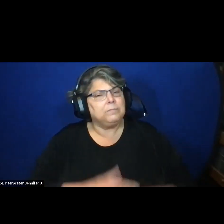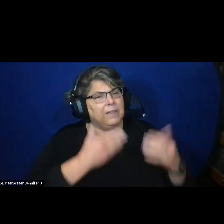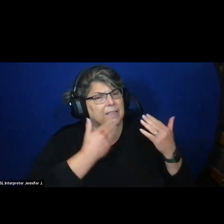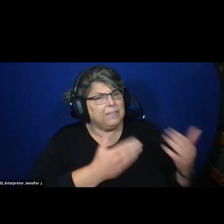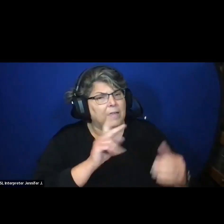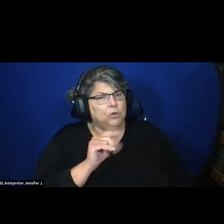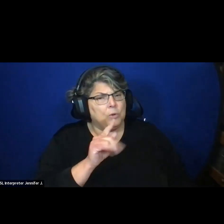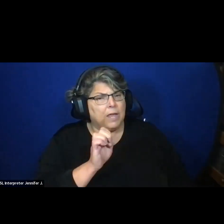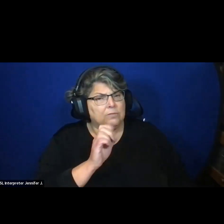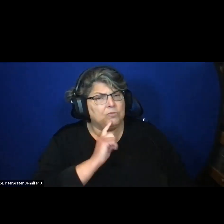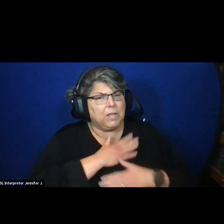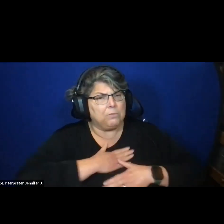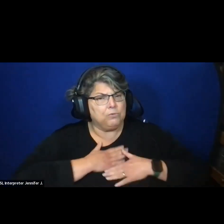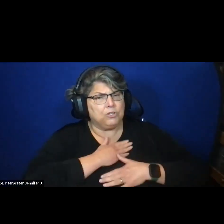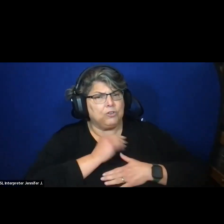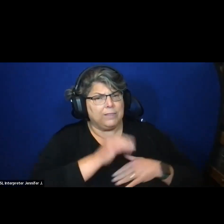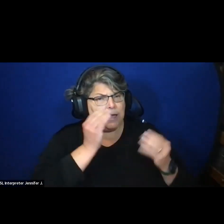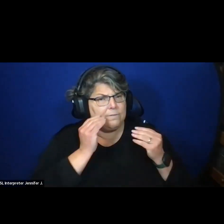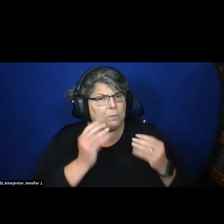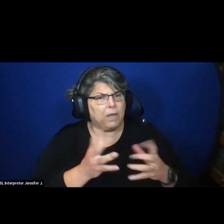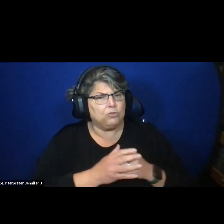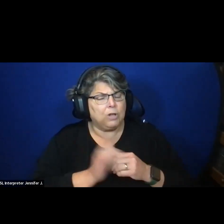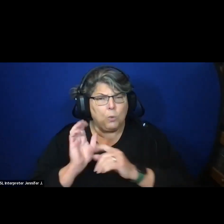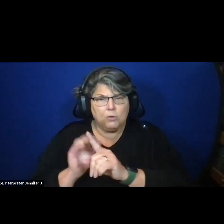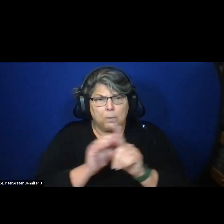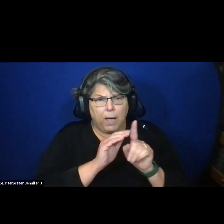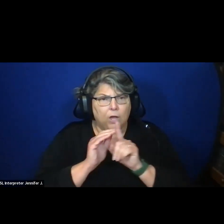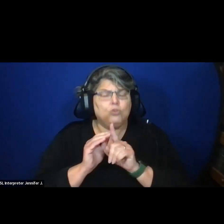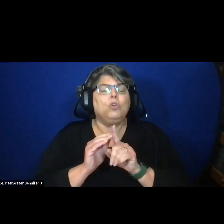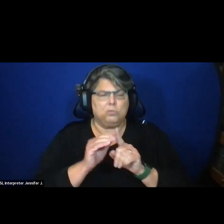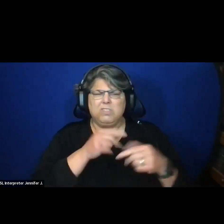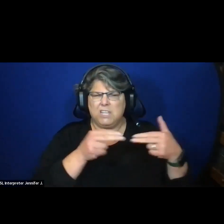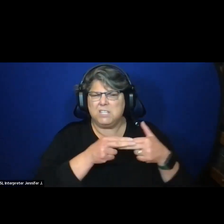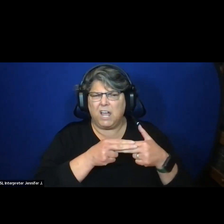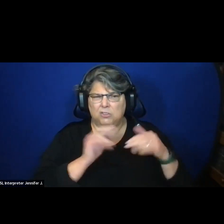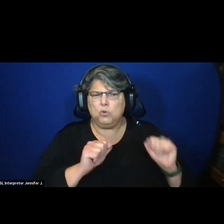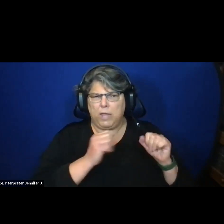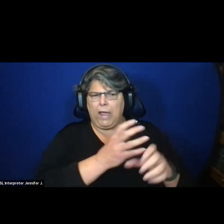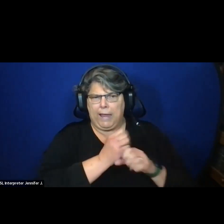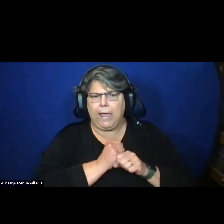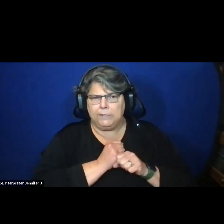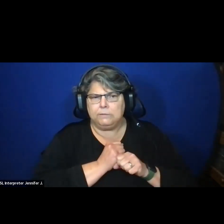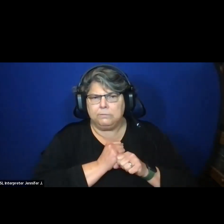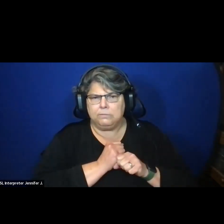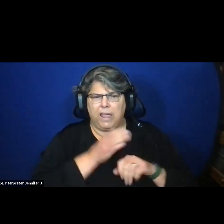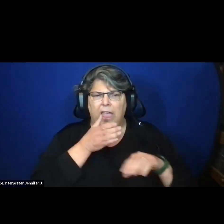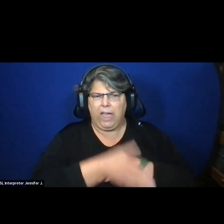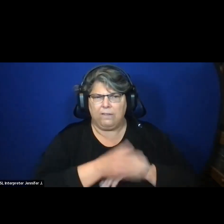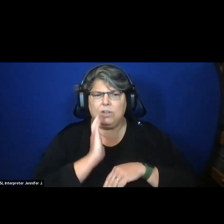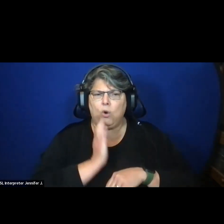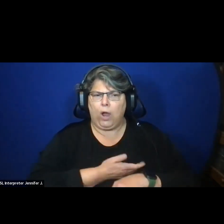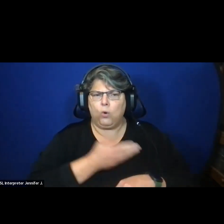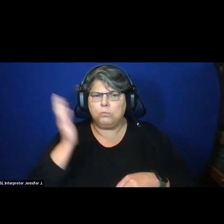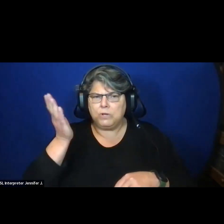really appreciate that information. Just to remind people that we will make these slides available after our